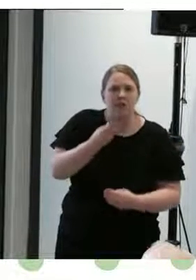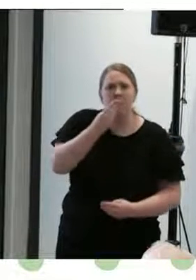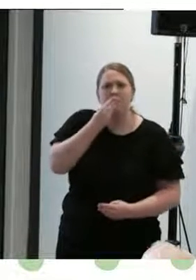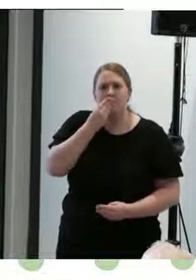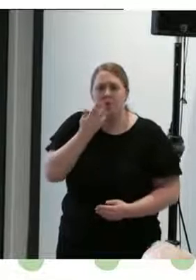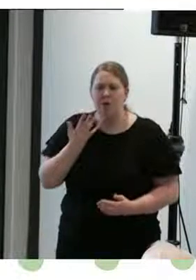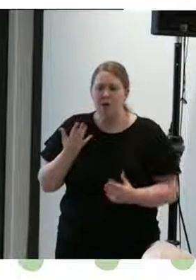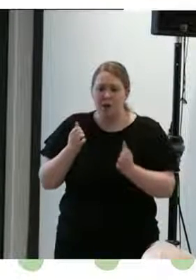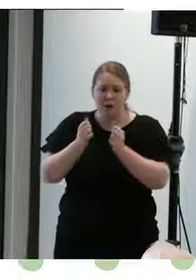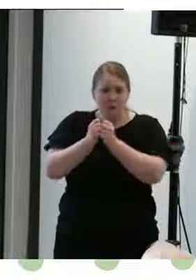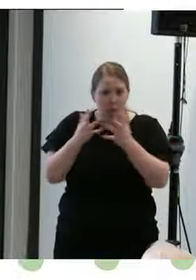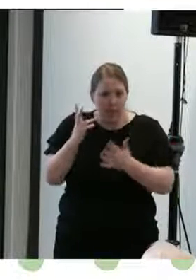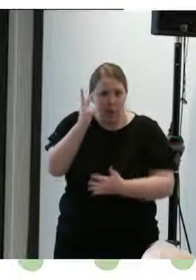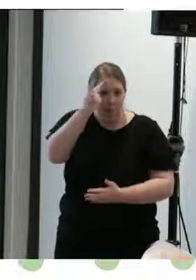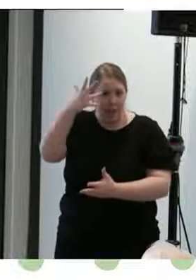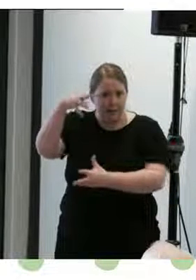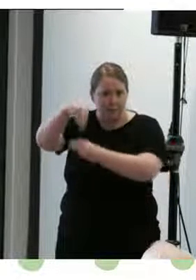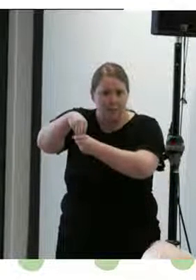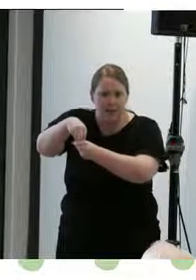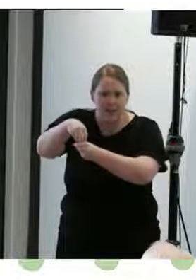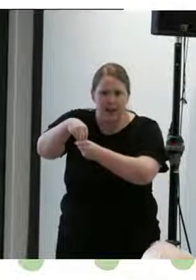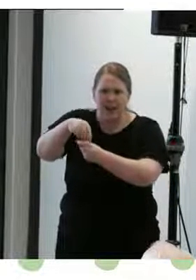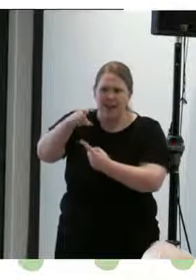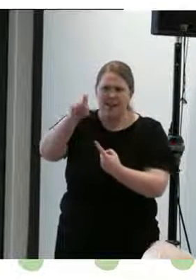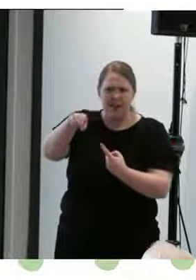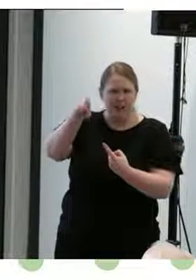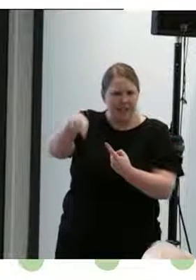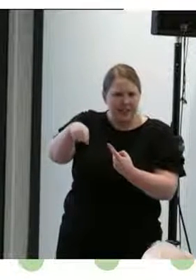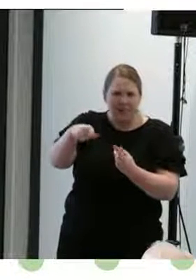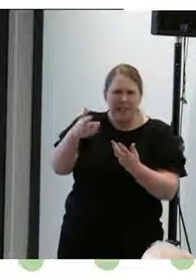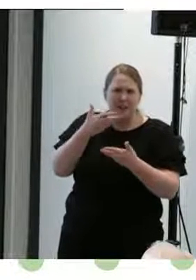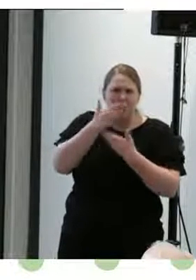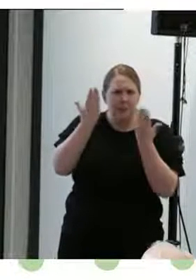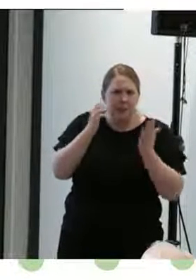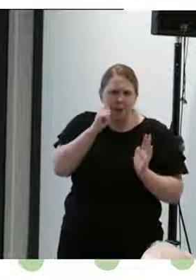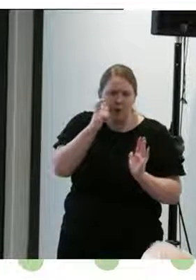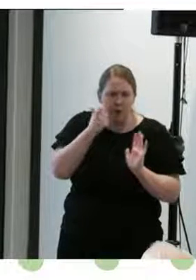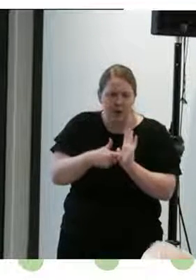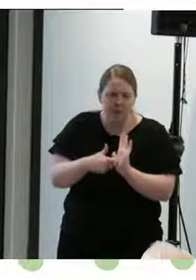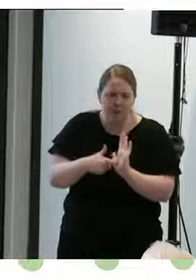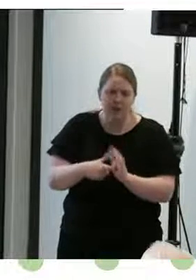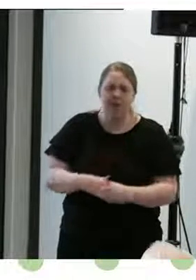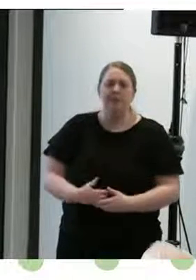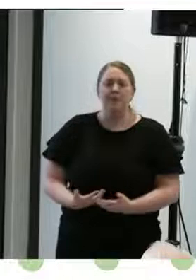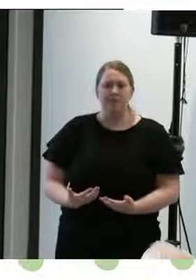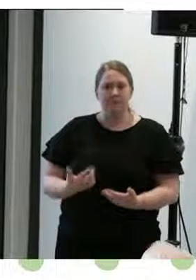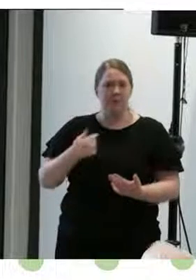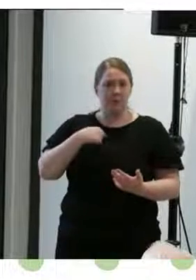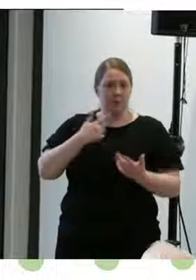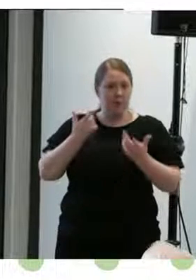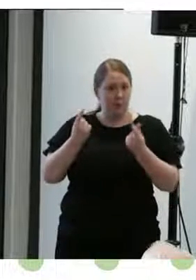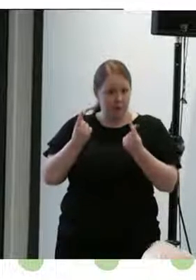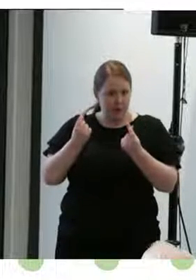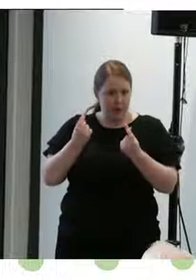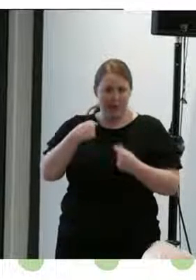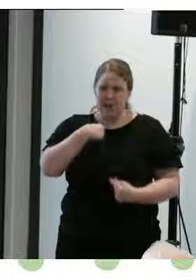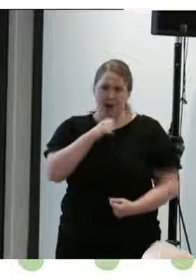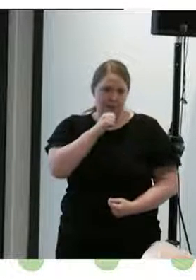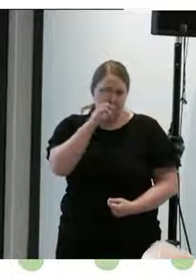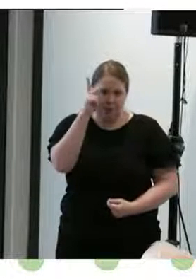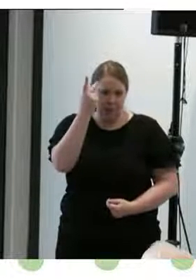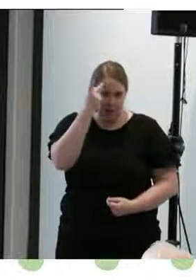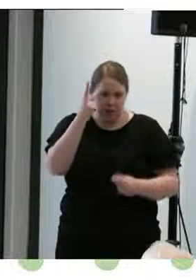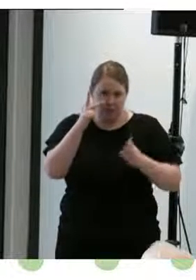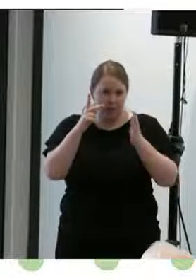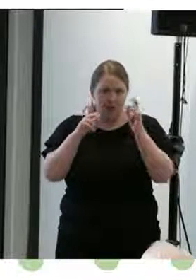political activity and without a voice, these needs go unheard. And so what I wanted to do, and I am not a political scientist, I just